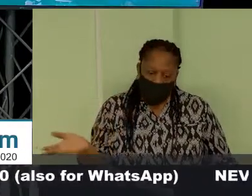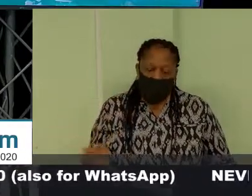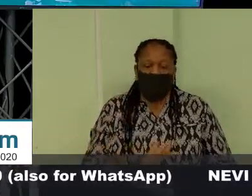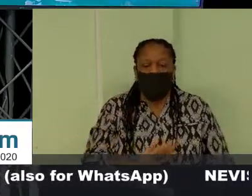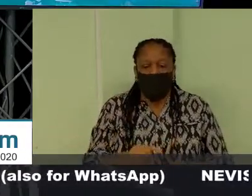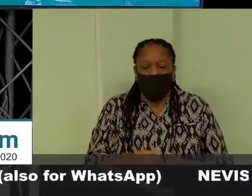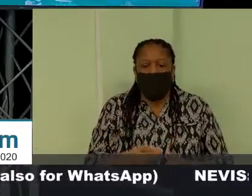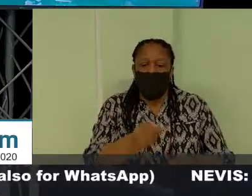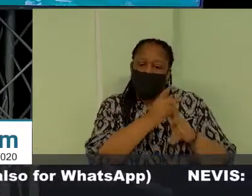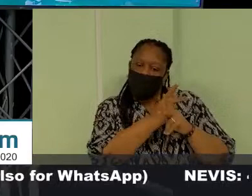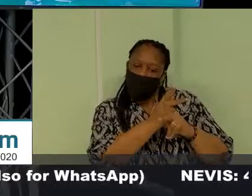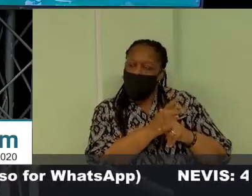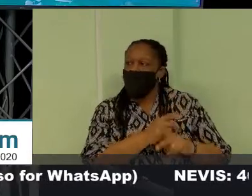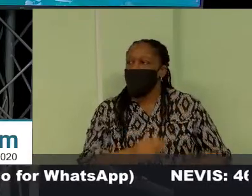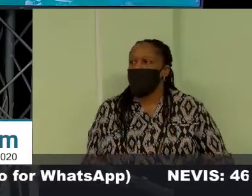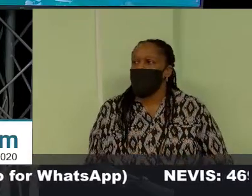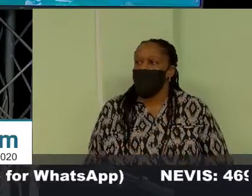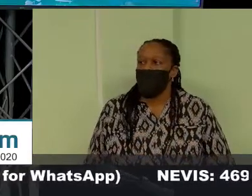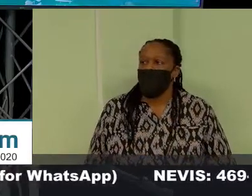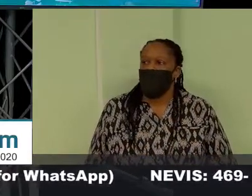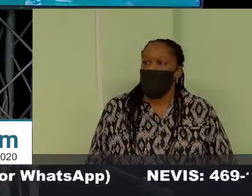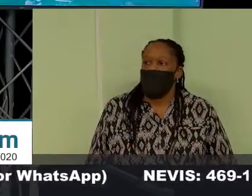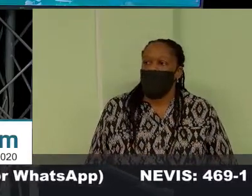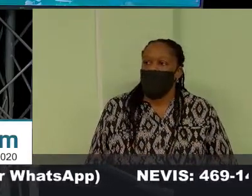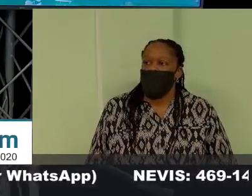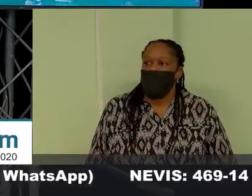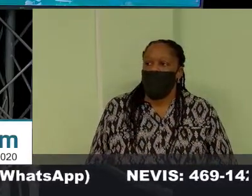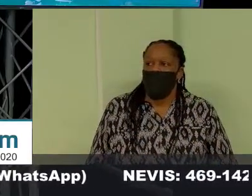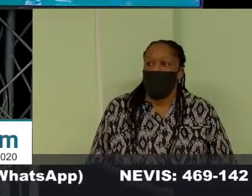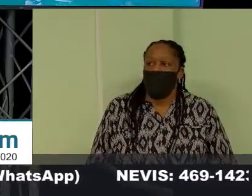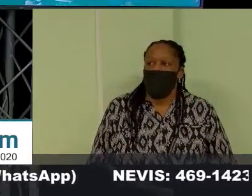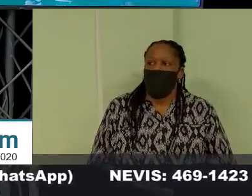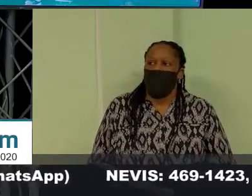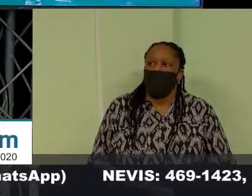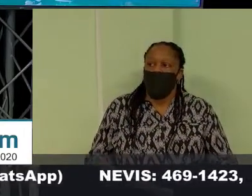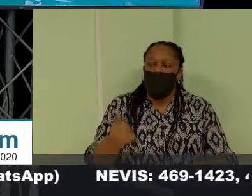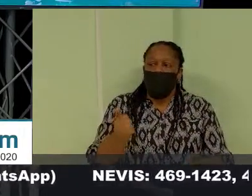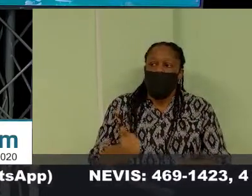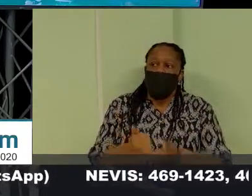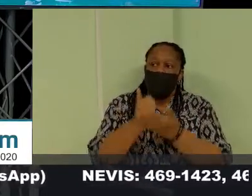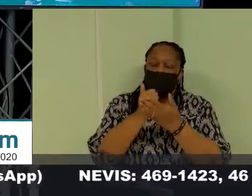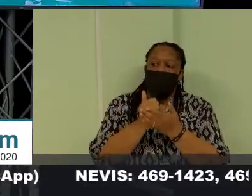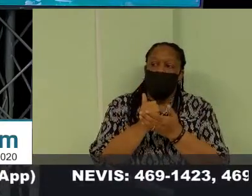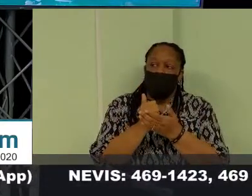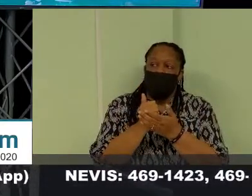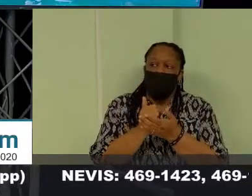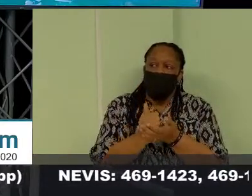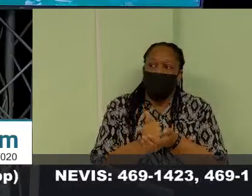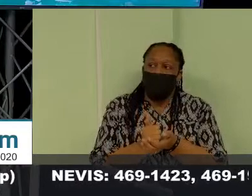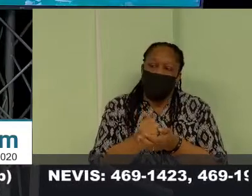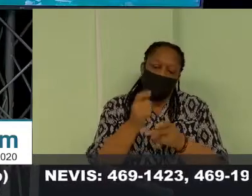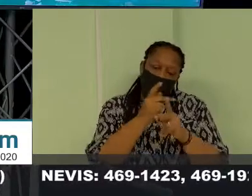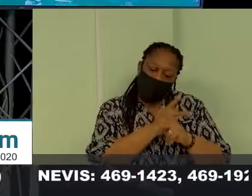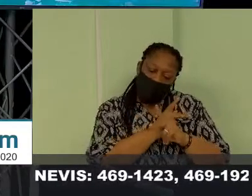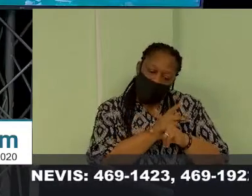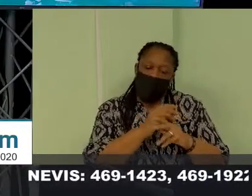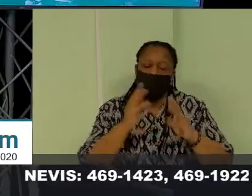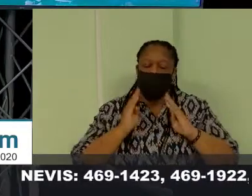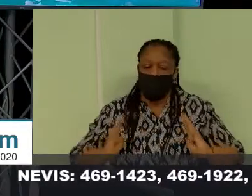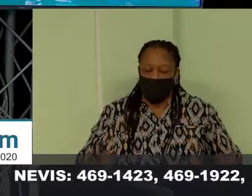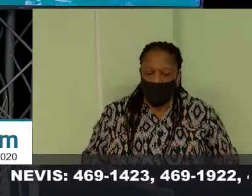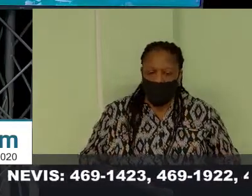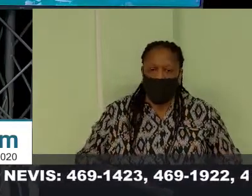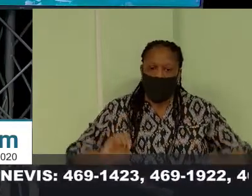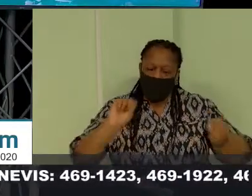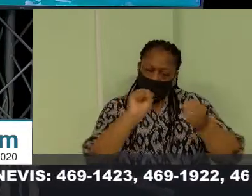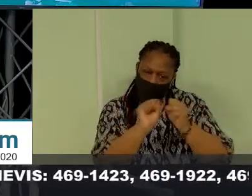it also acts as a cofactor in some of the hormones that are used to fight